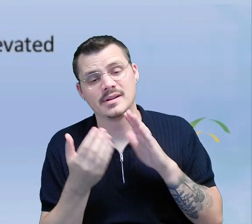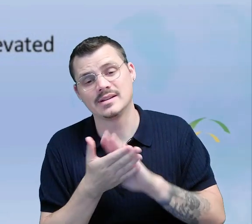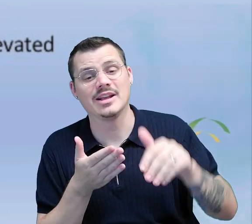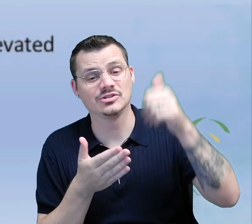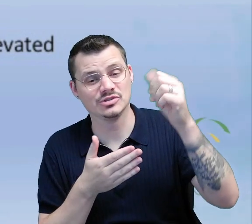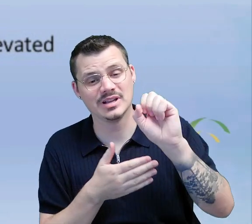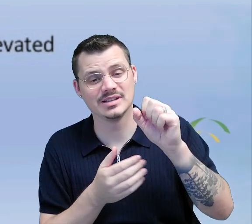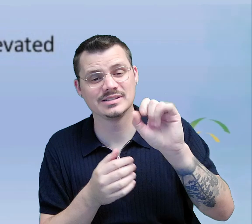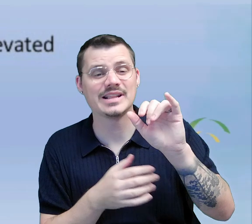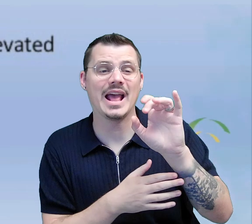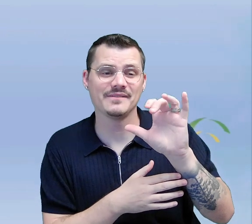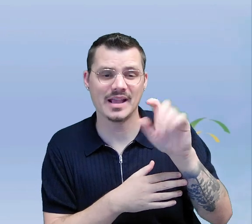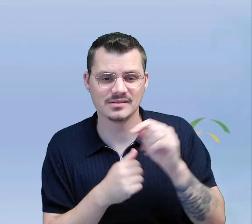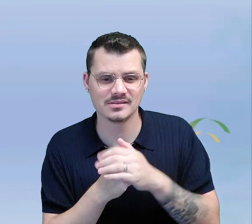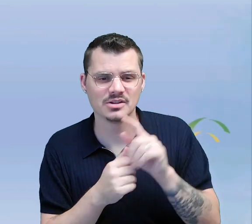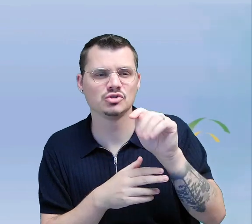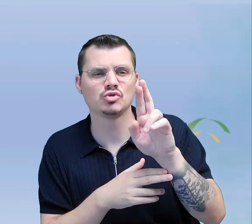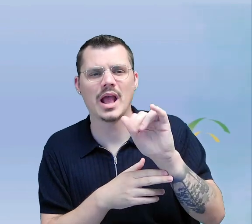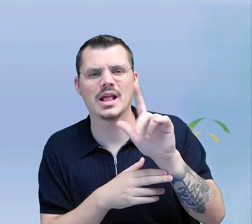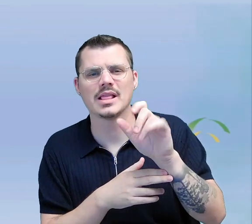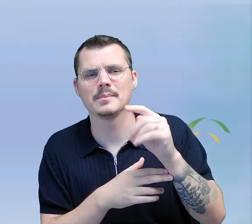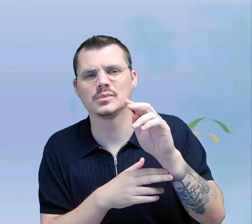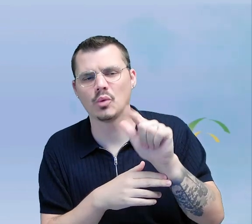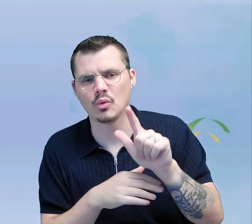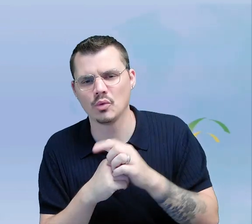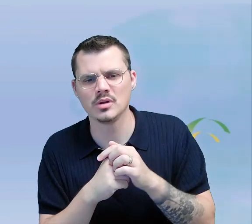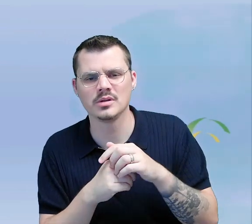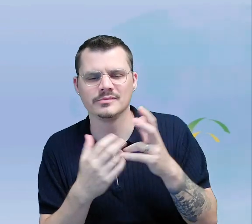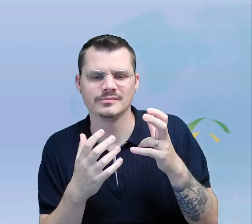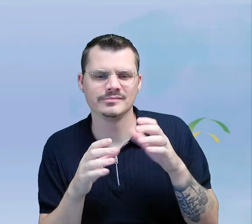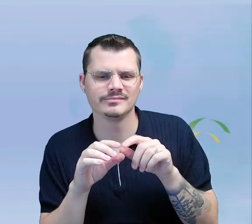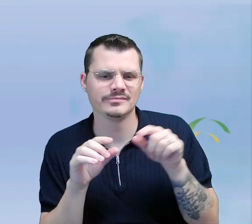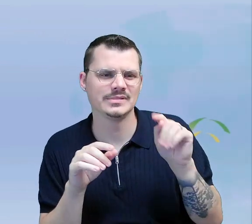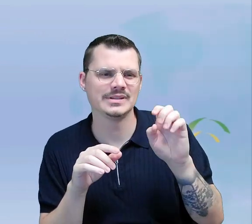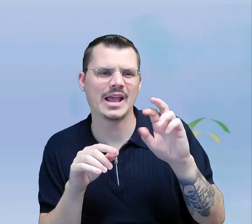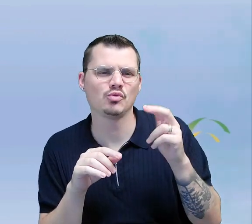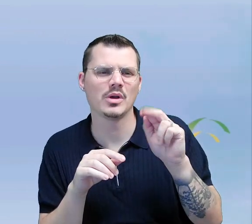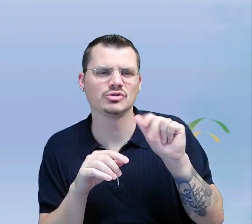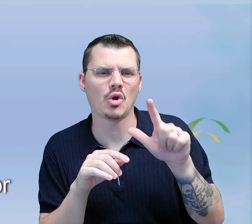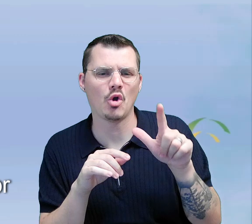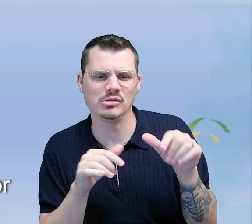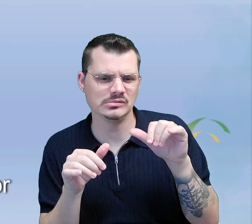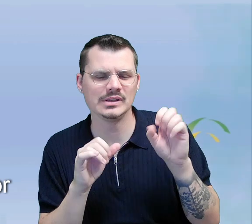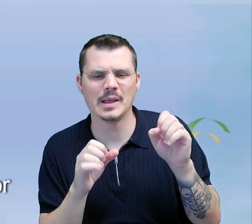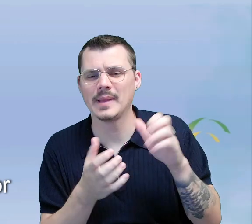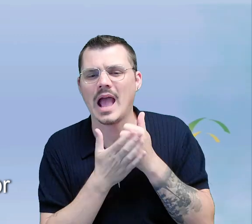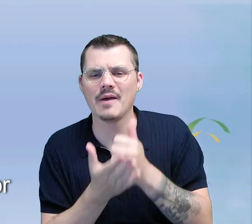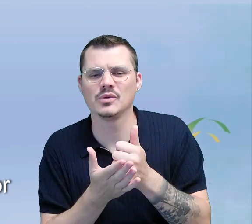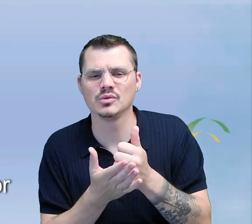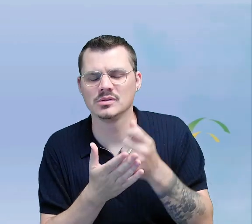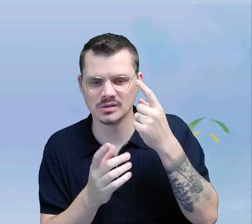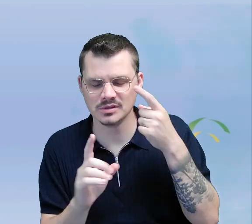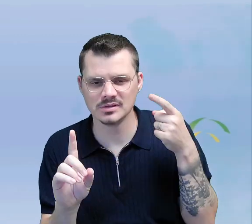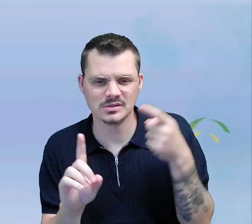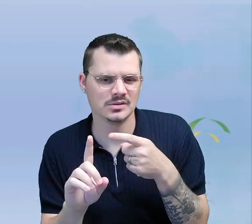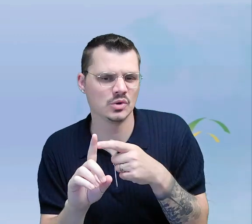nicer side effect profiles. Trileptal is a cousin of Tegretol, can be very helpful, particularly